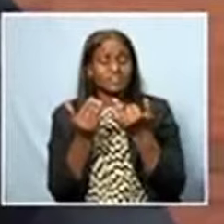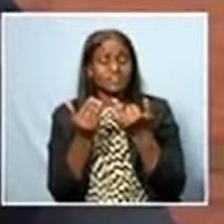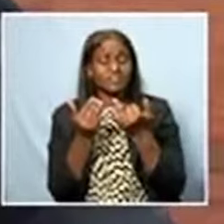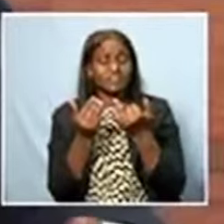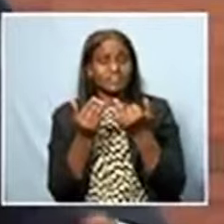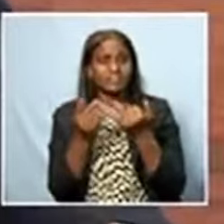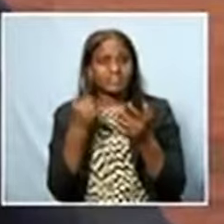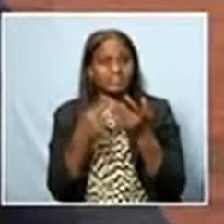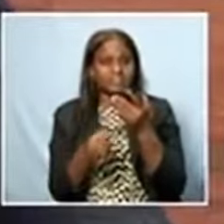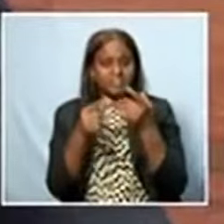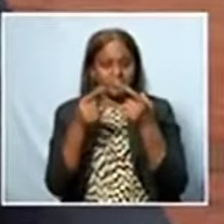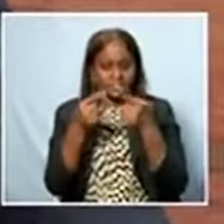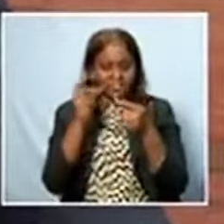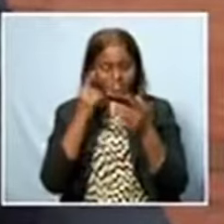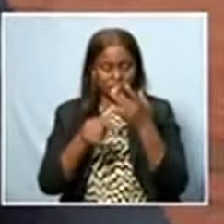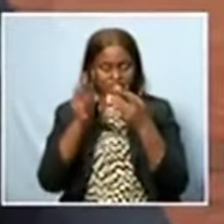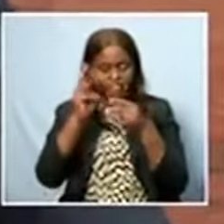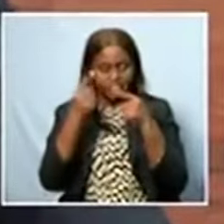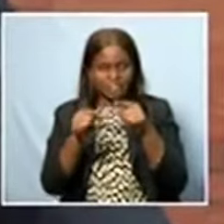what is going to happen